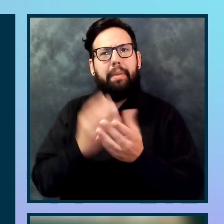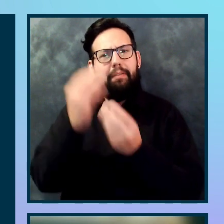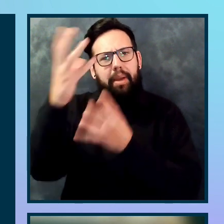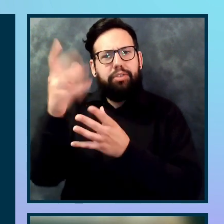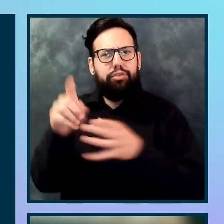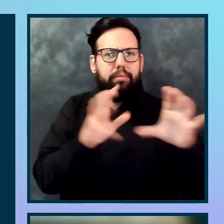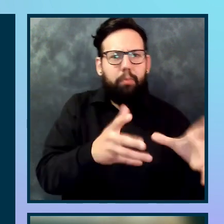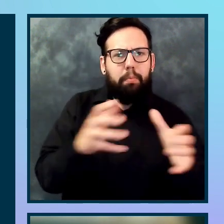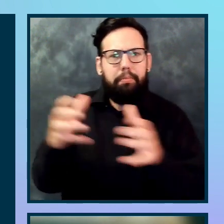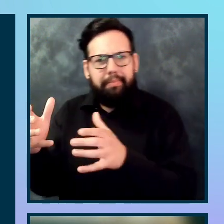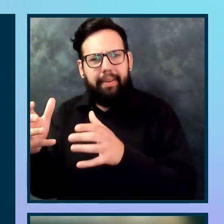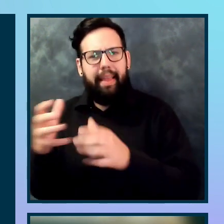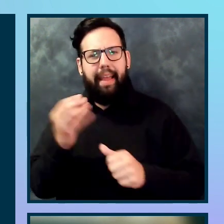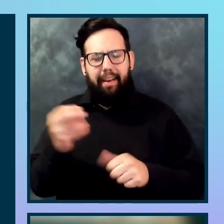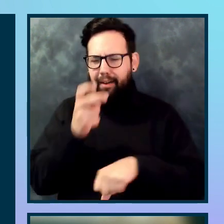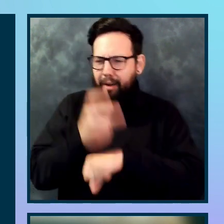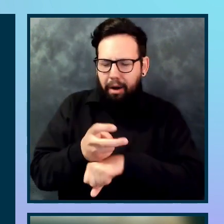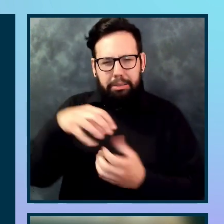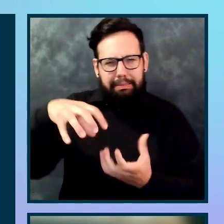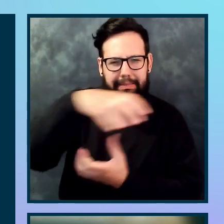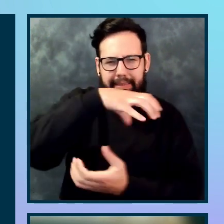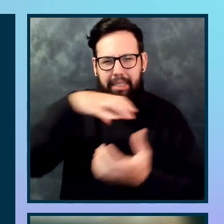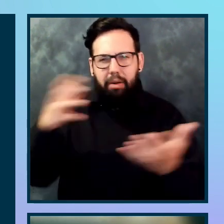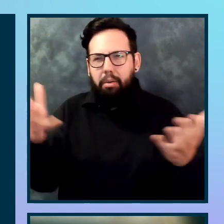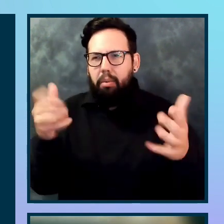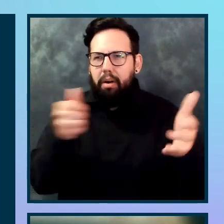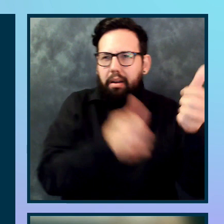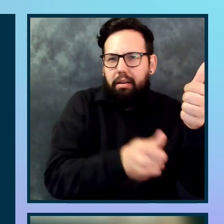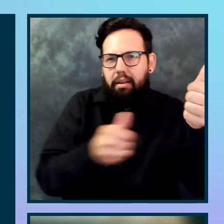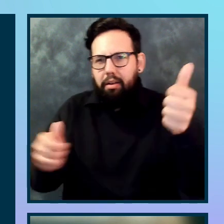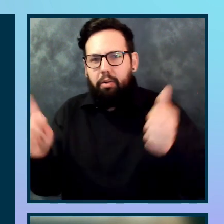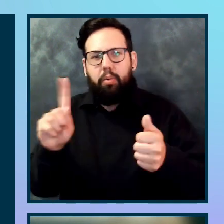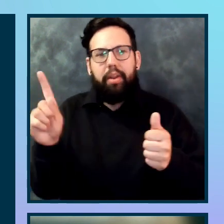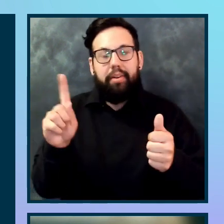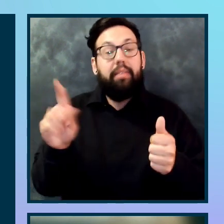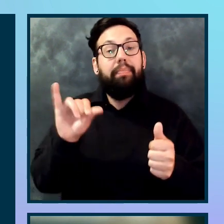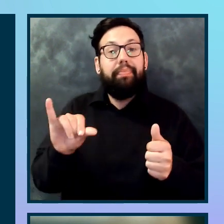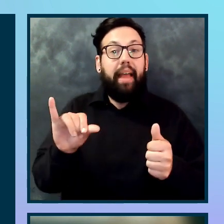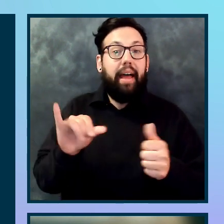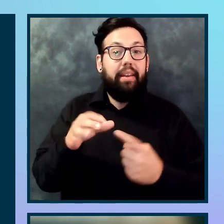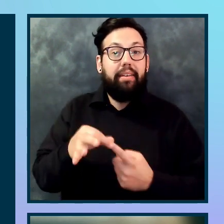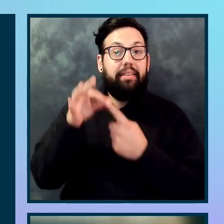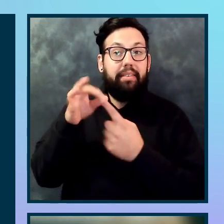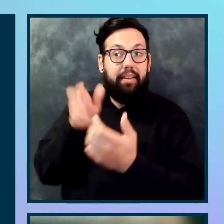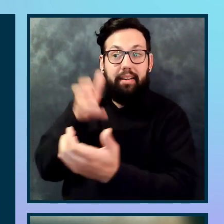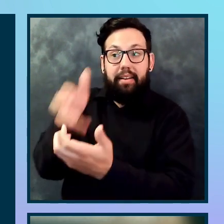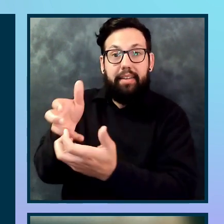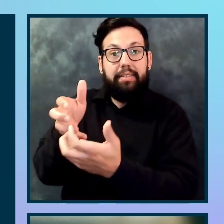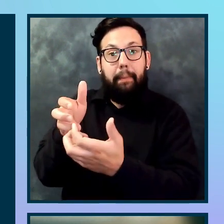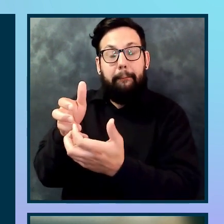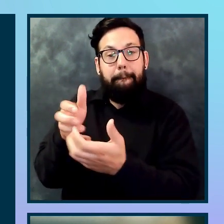they're not, and it's a little bit hard to tell what goes with what. The custom toggle announcement does not make it clear that it's a button, that it